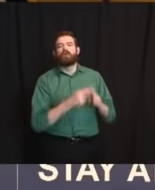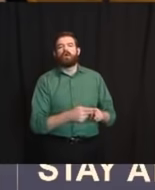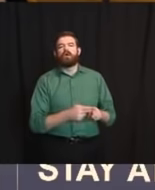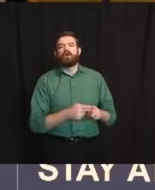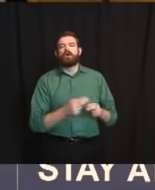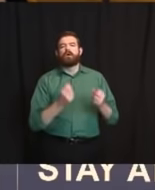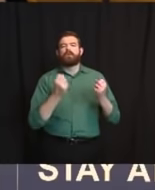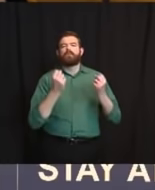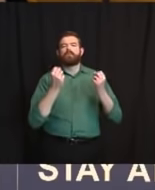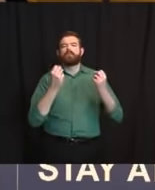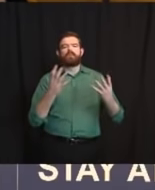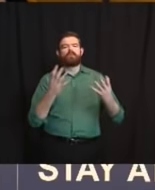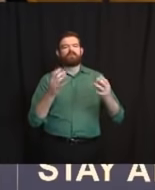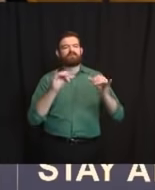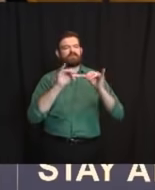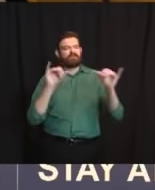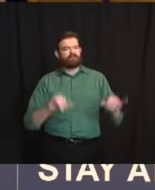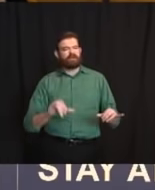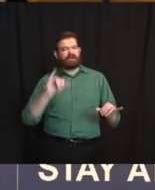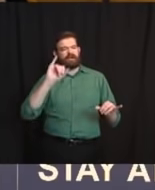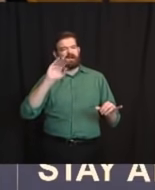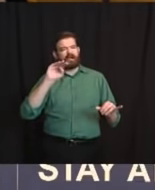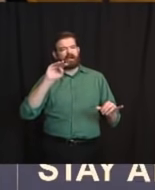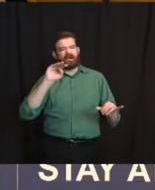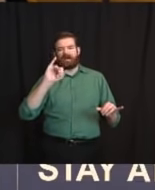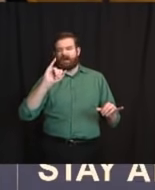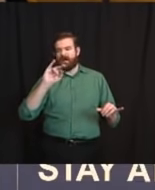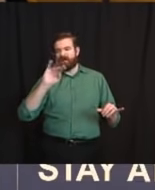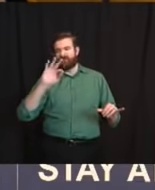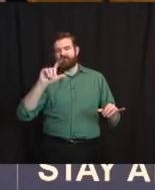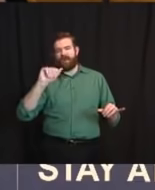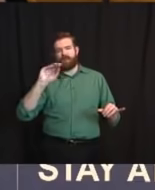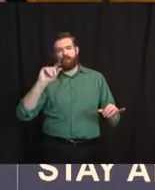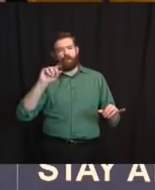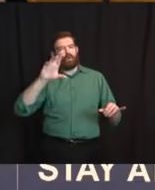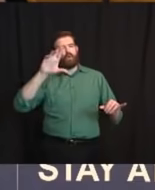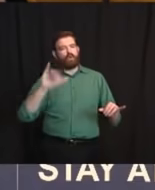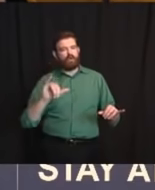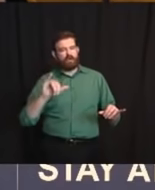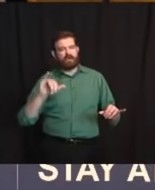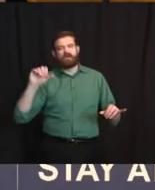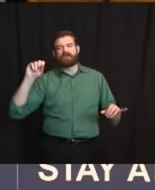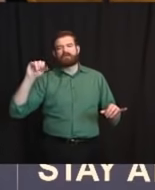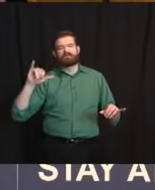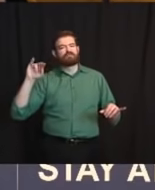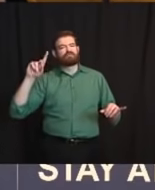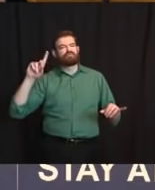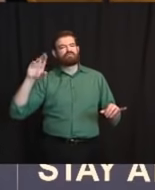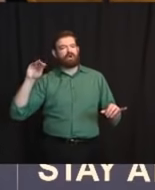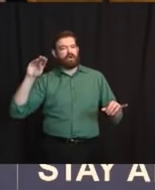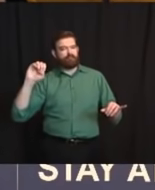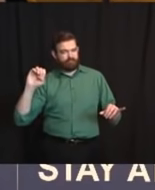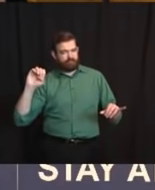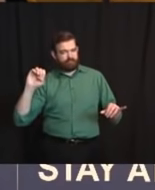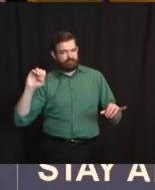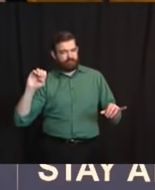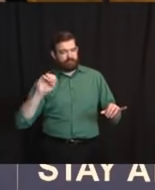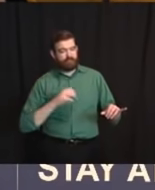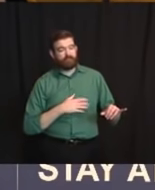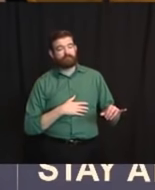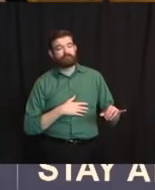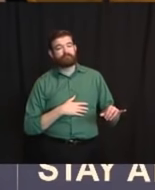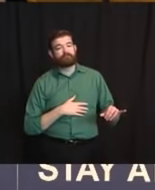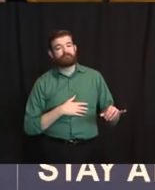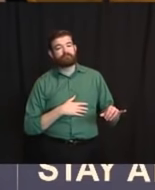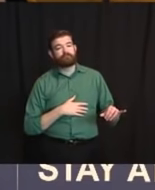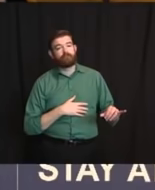7. 6 of the 7 have tested positive for SARS-CoV-2. That concludes my